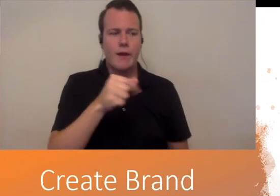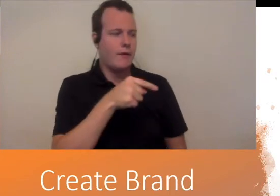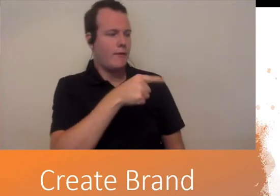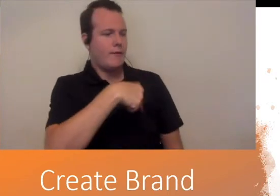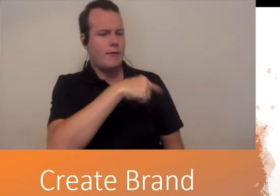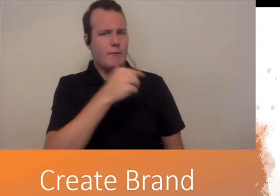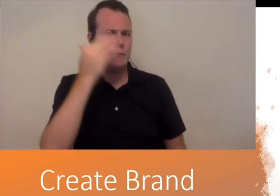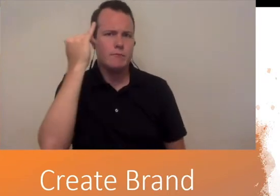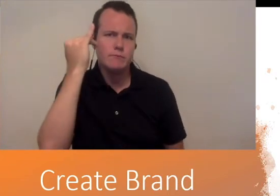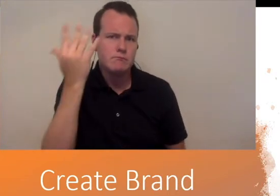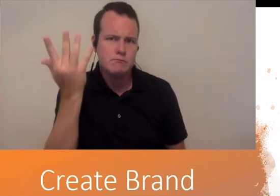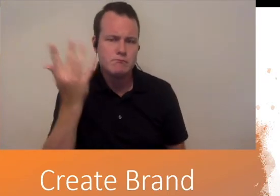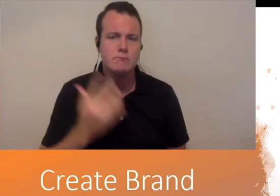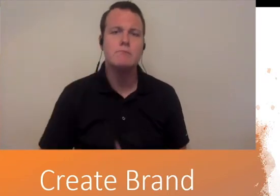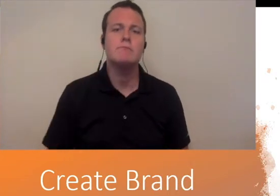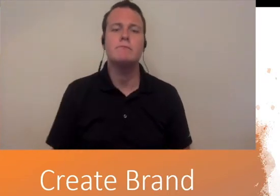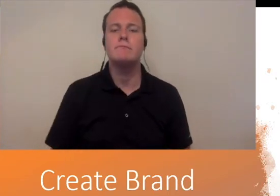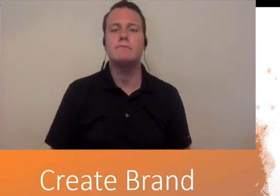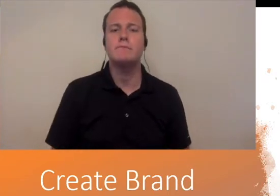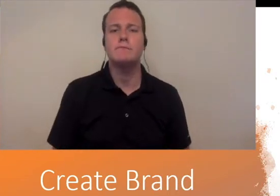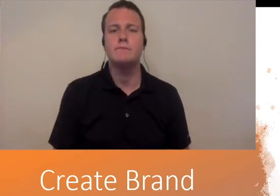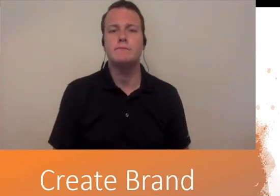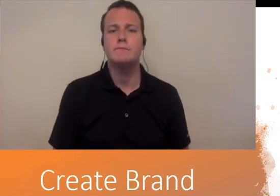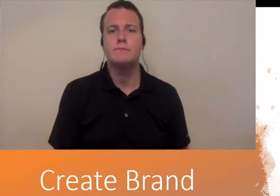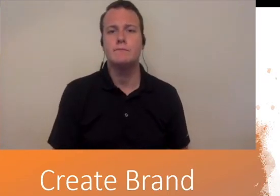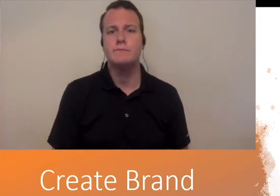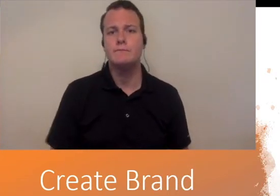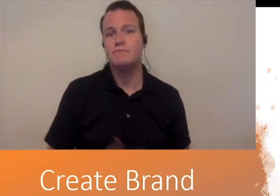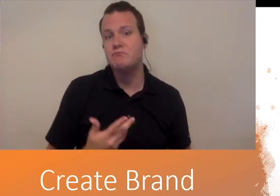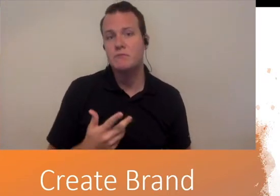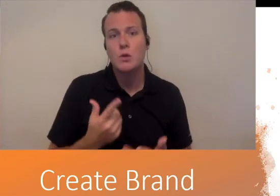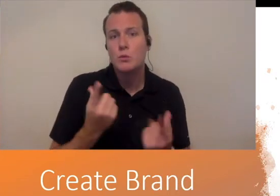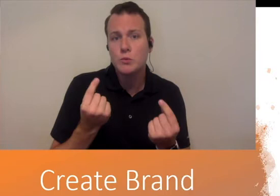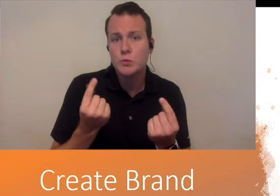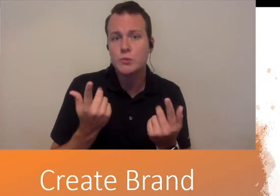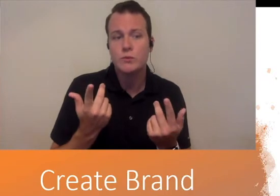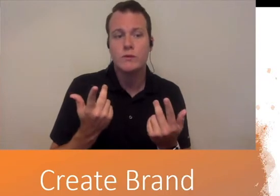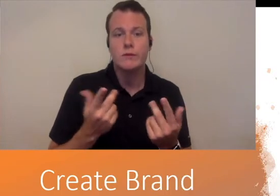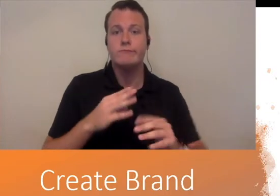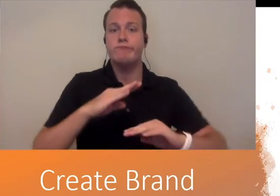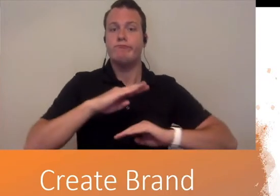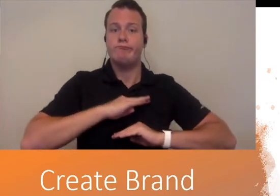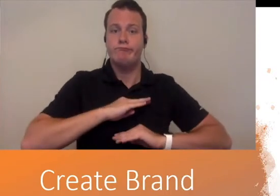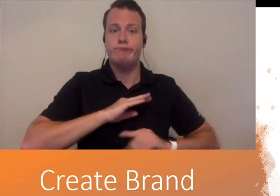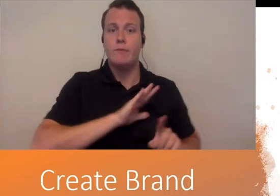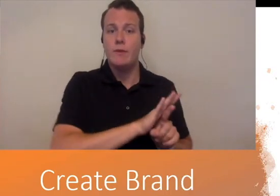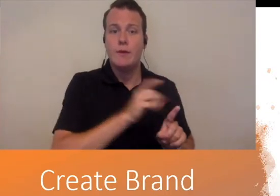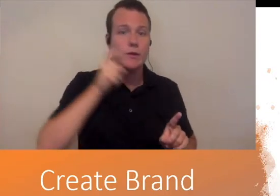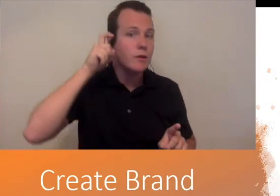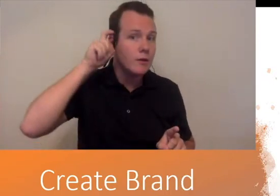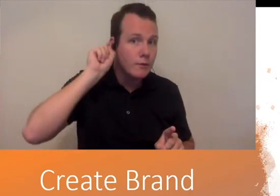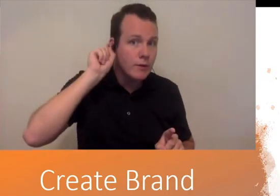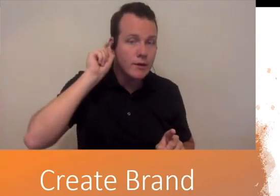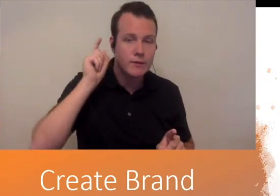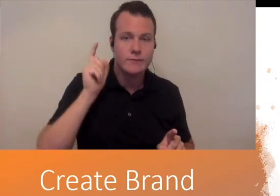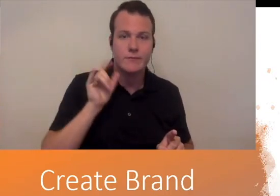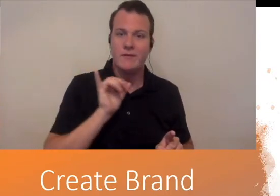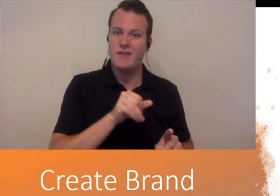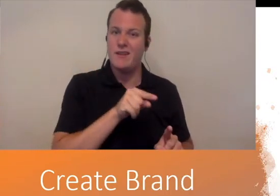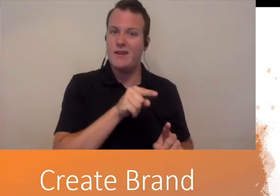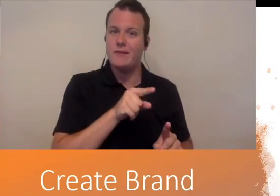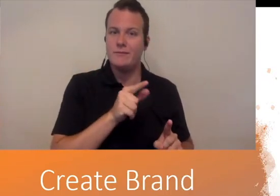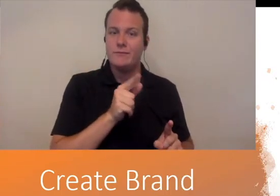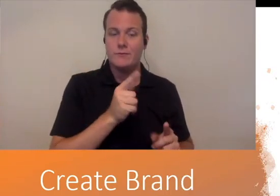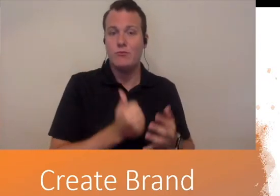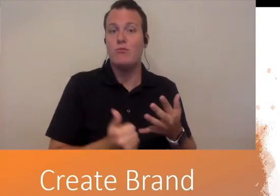them? And what can you do? Satisfaction with their hearing aids is a primary contributing factor.